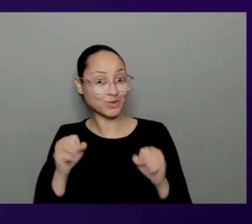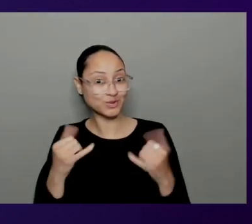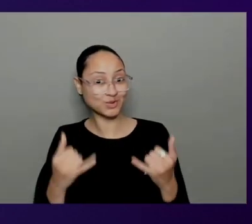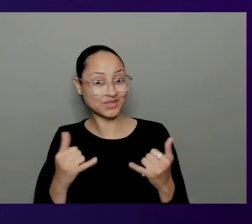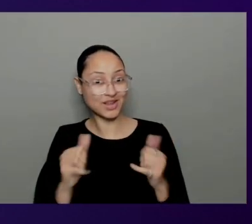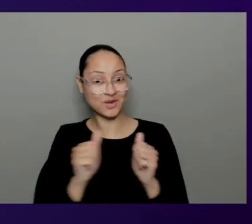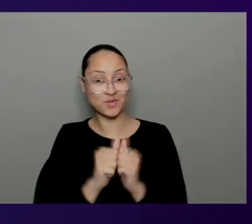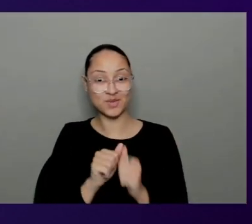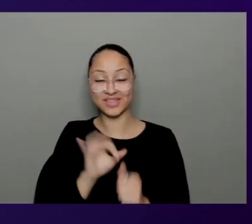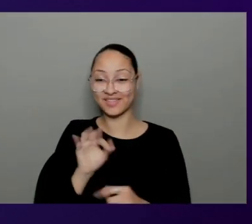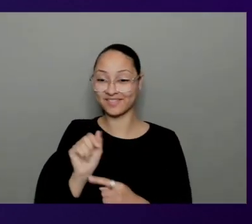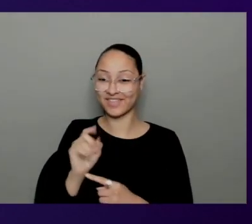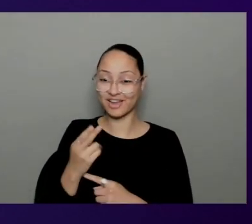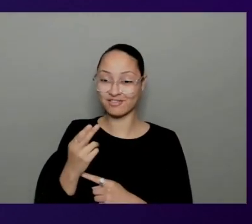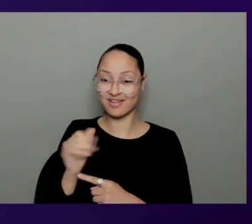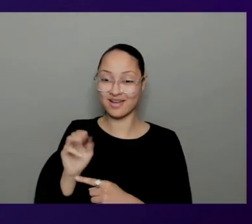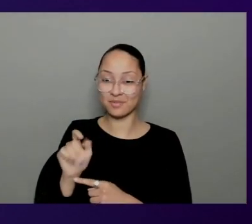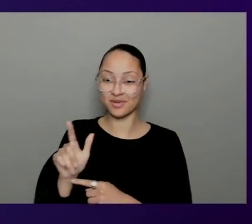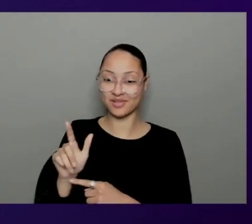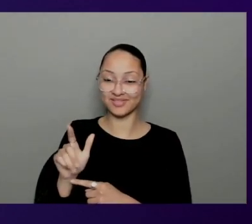Campbell. Hello.